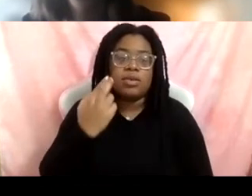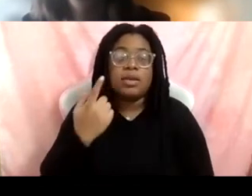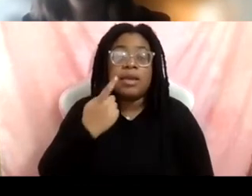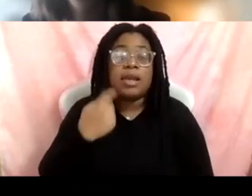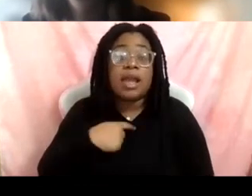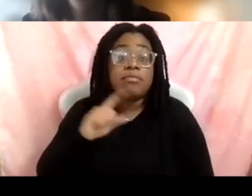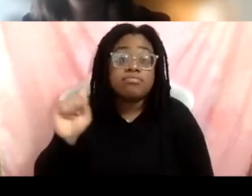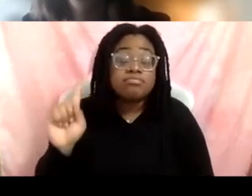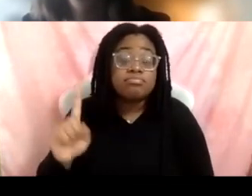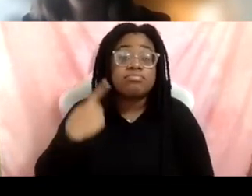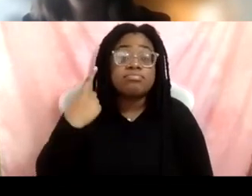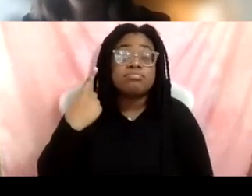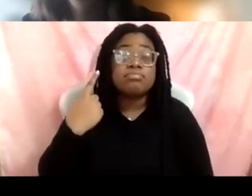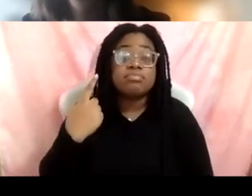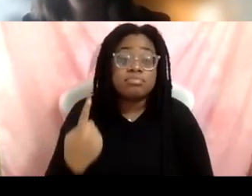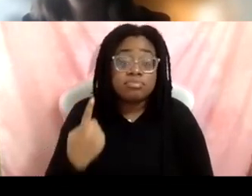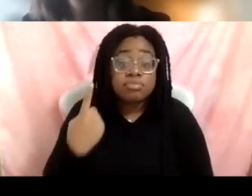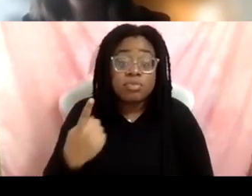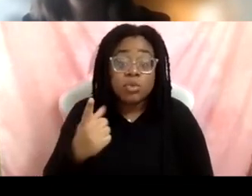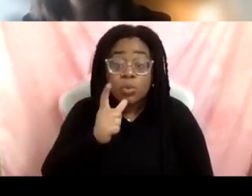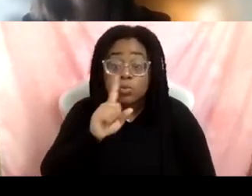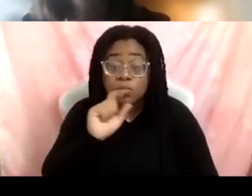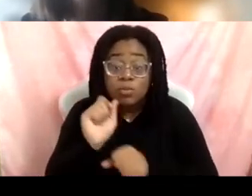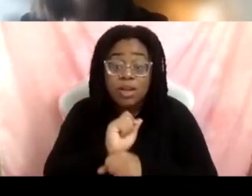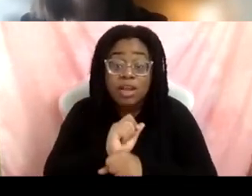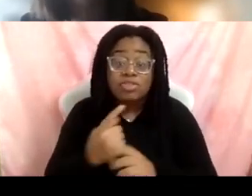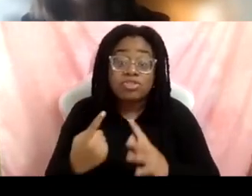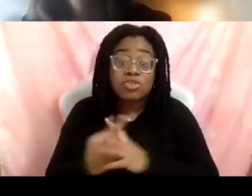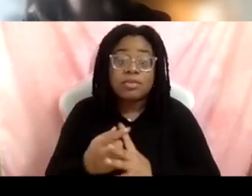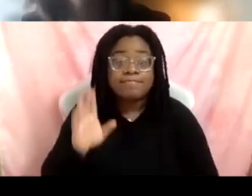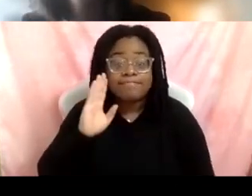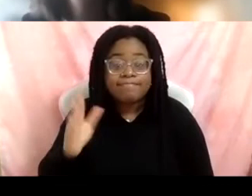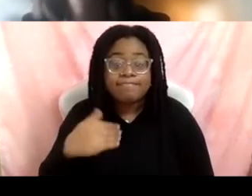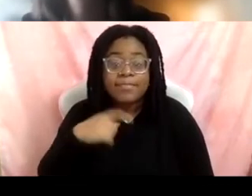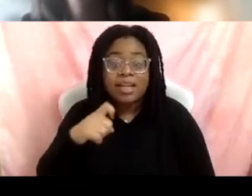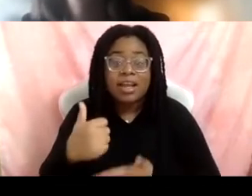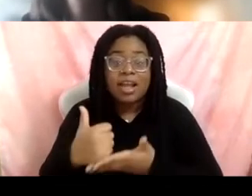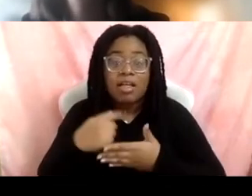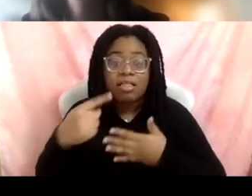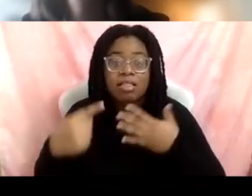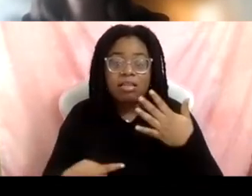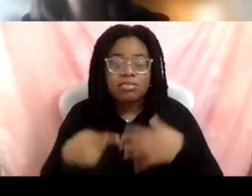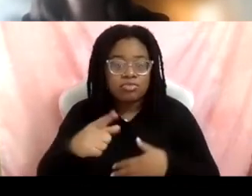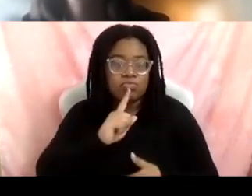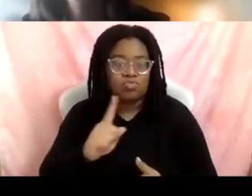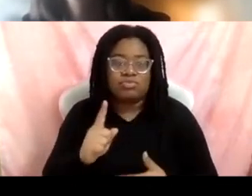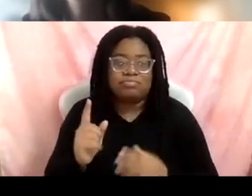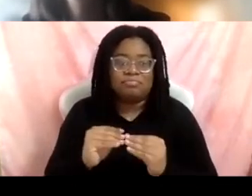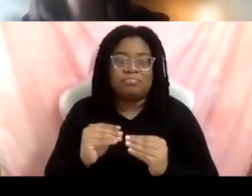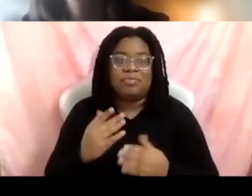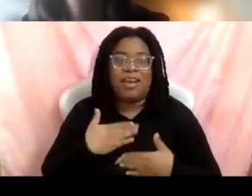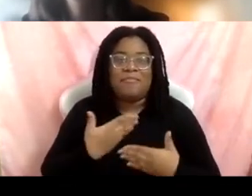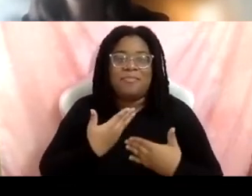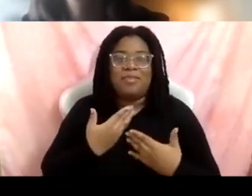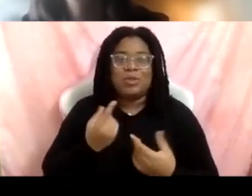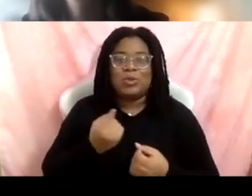the only one who actually showed up and said, I need help with these things. So she was more than happy to do whatever